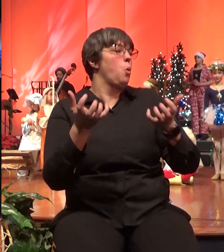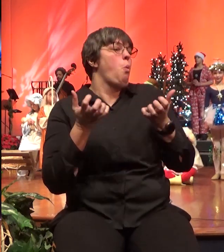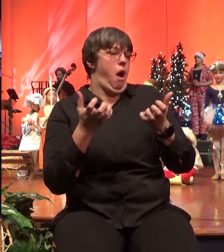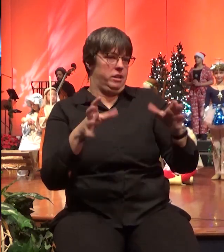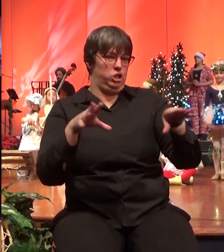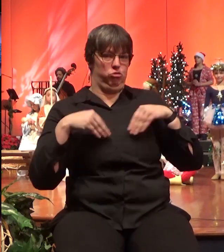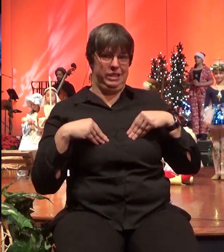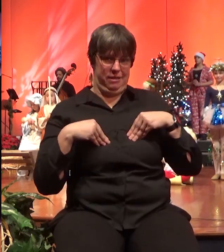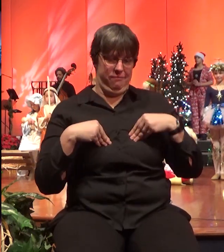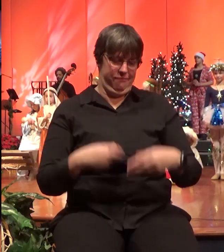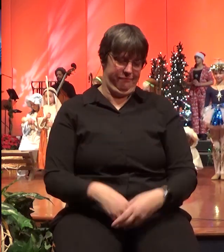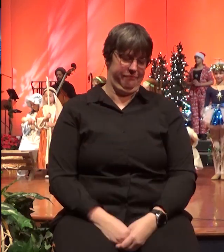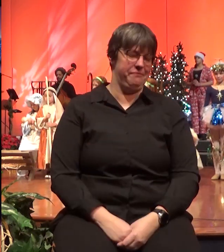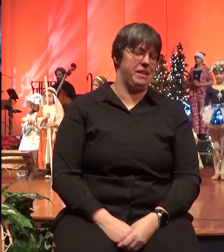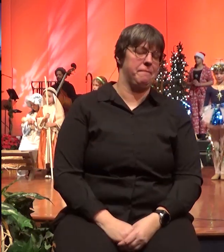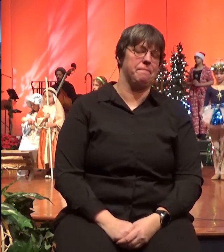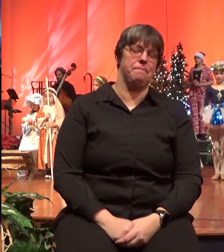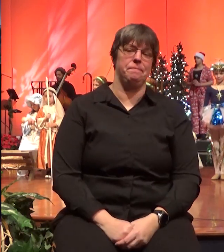receive.